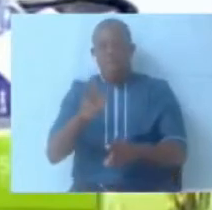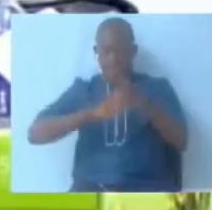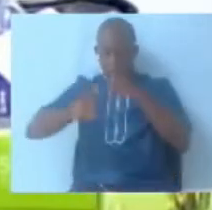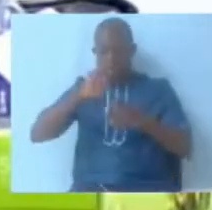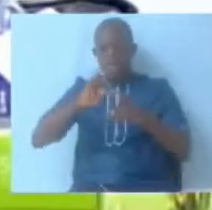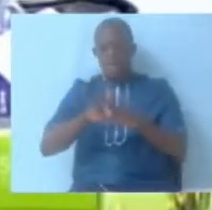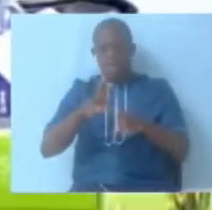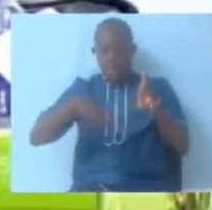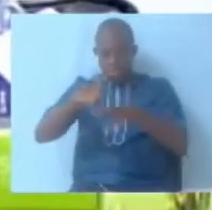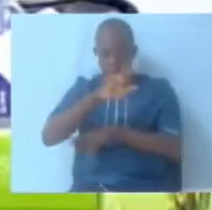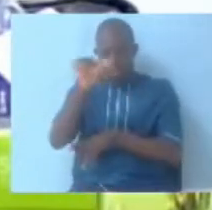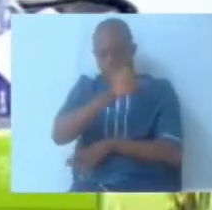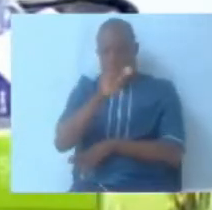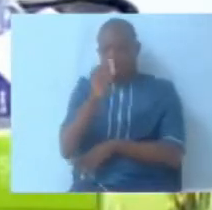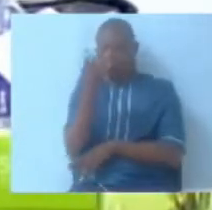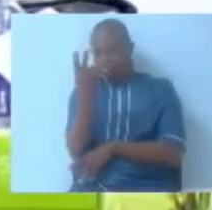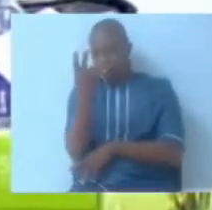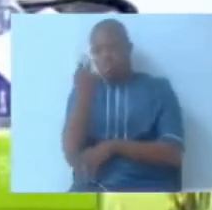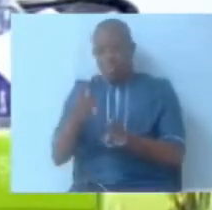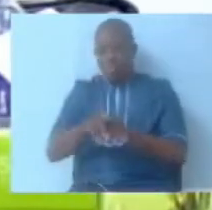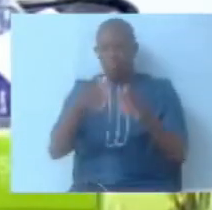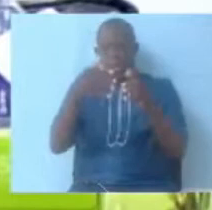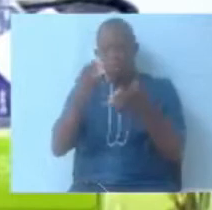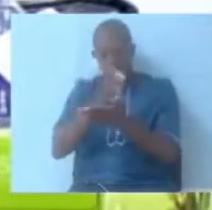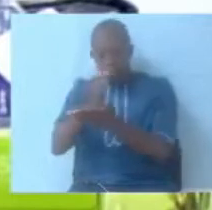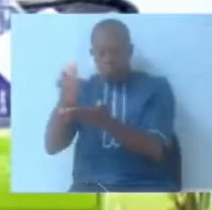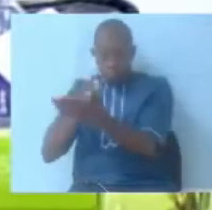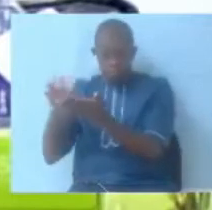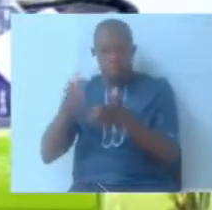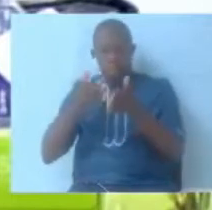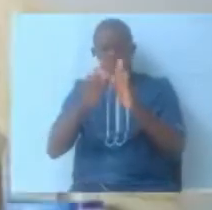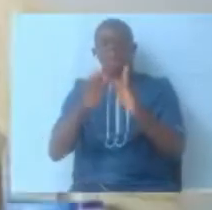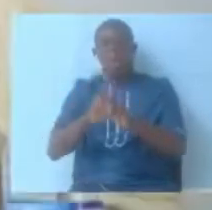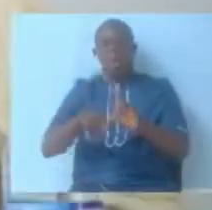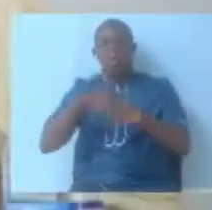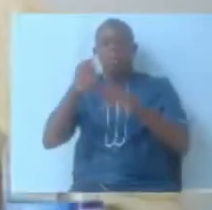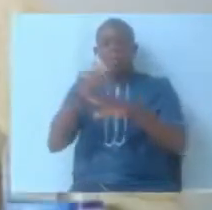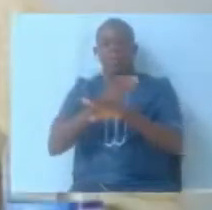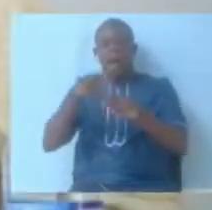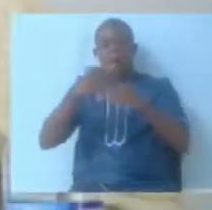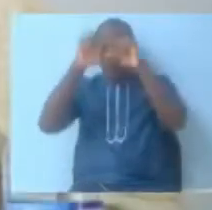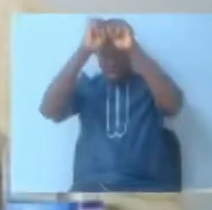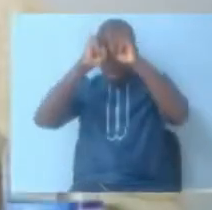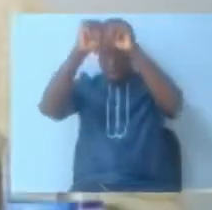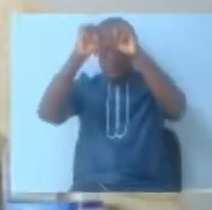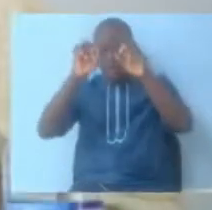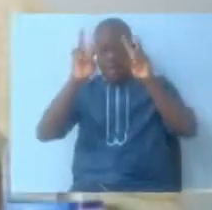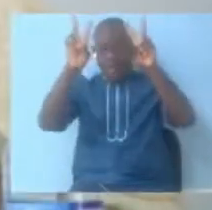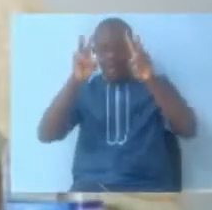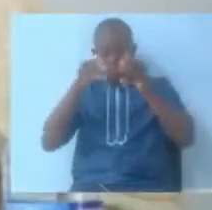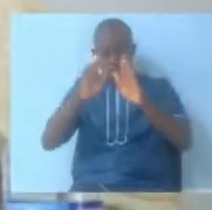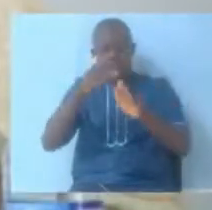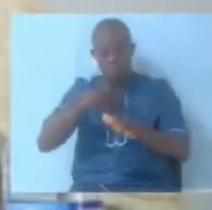the Jame administration into. Mbangata ngao fana fulo memfo. Alihake tuko nga jamme la mararo